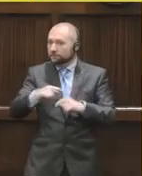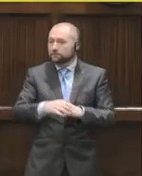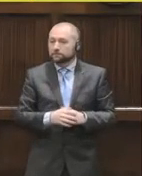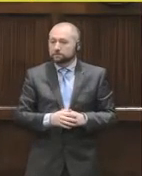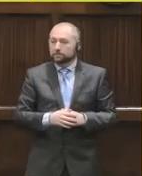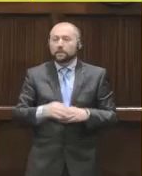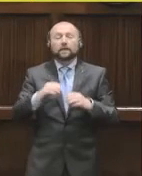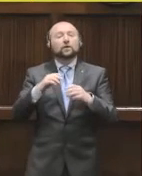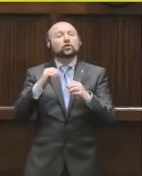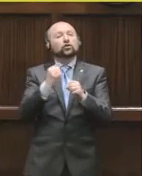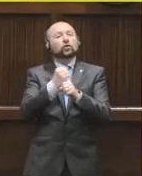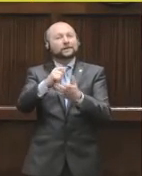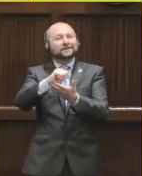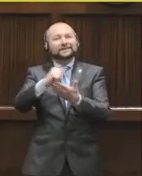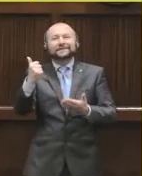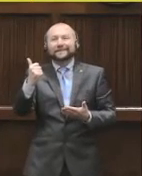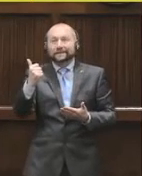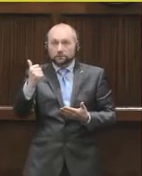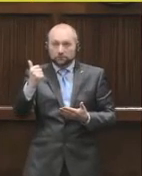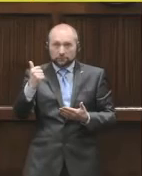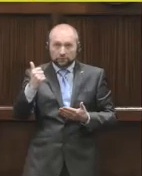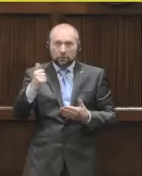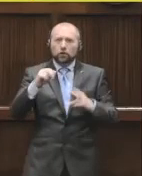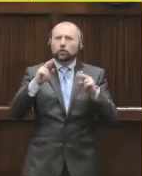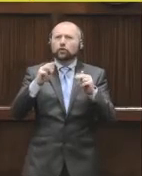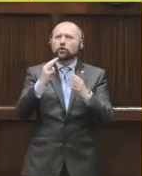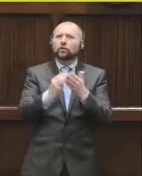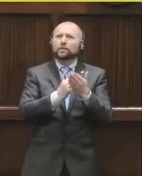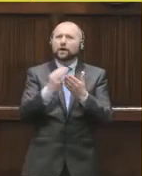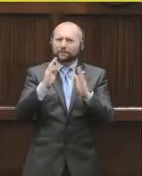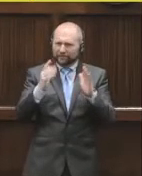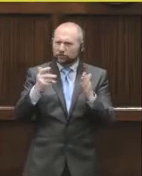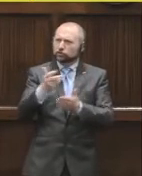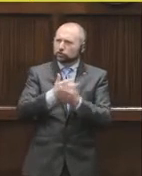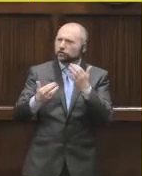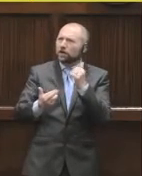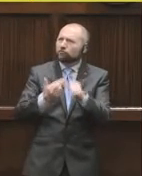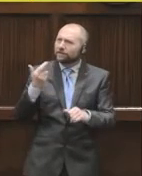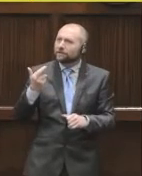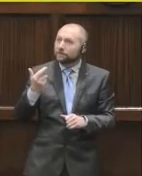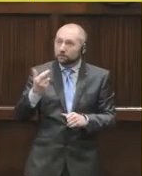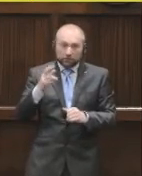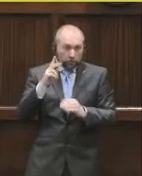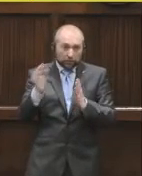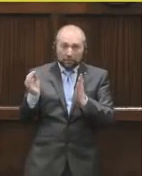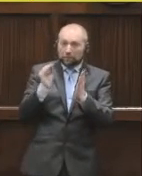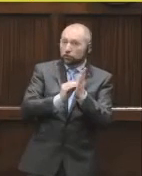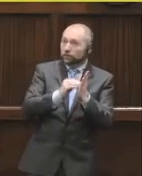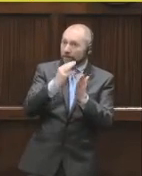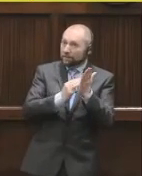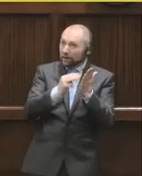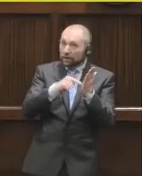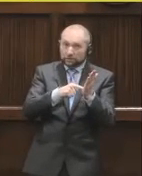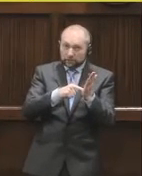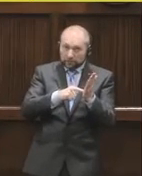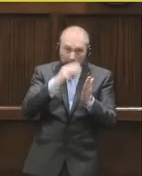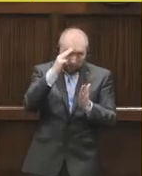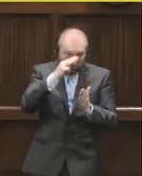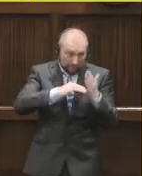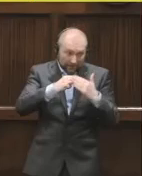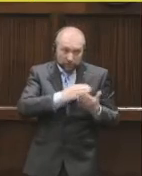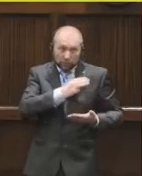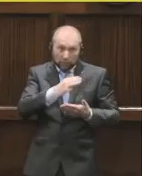Number 16, it's a new section already discussed with one, that the section be inserted. The Minister to move. I